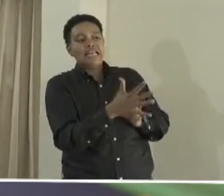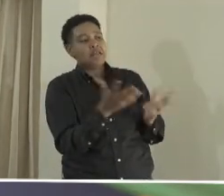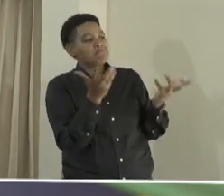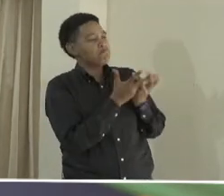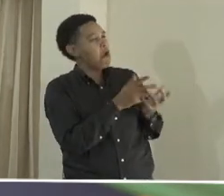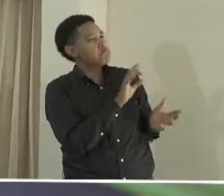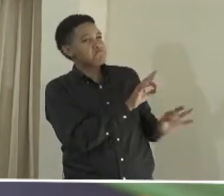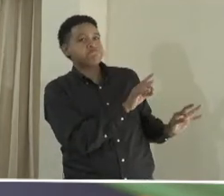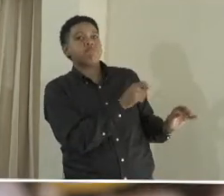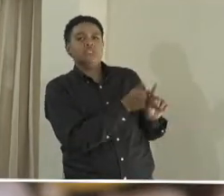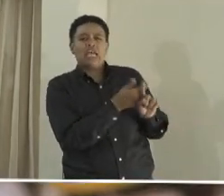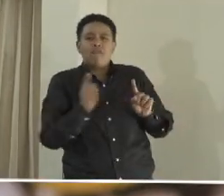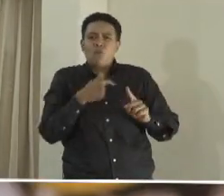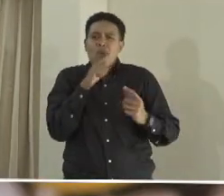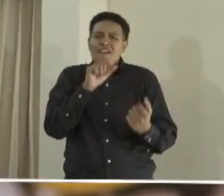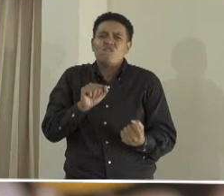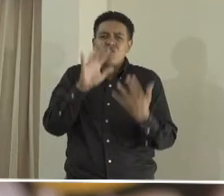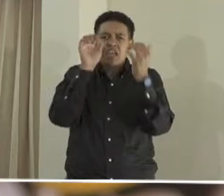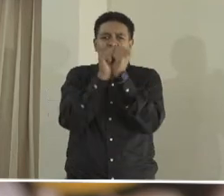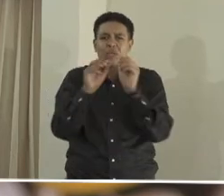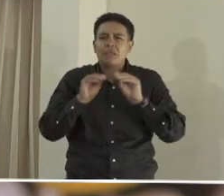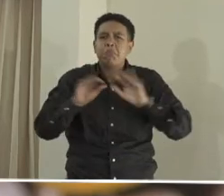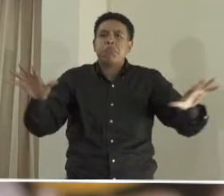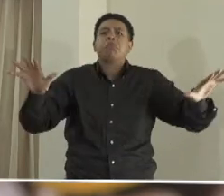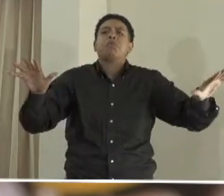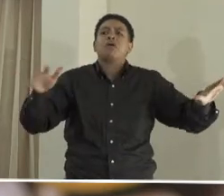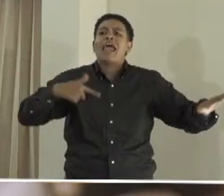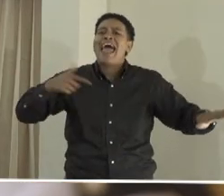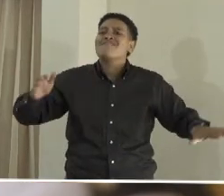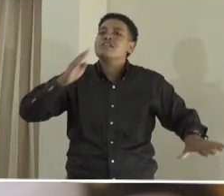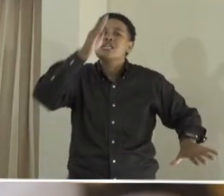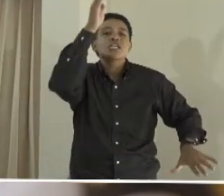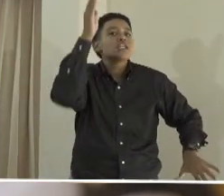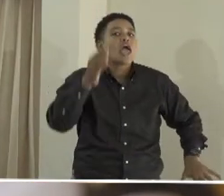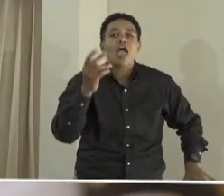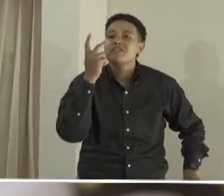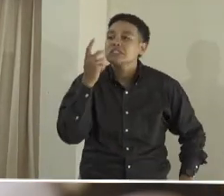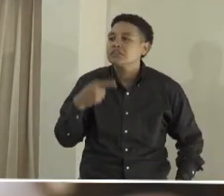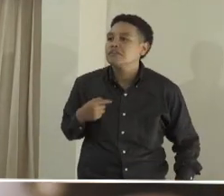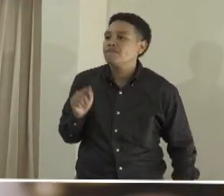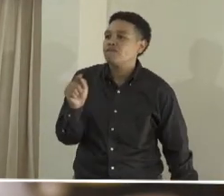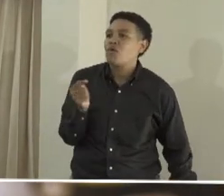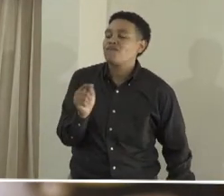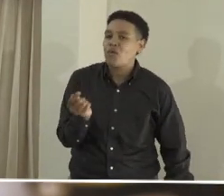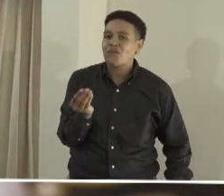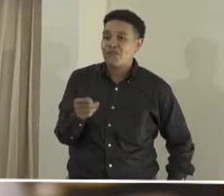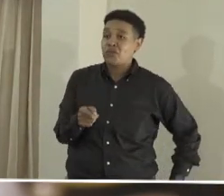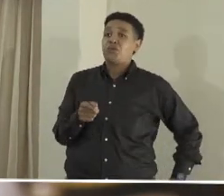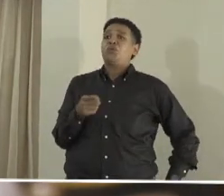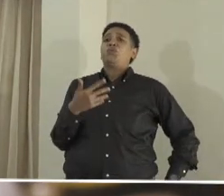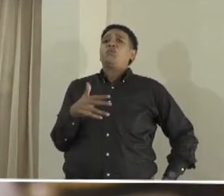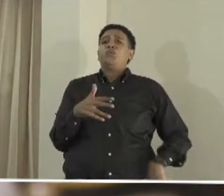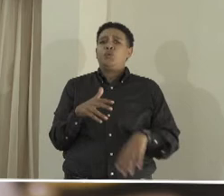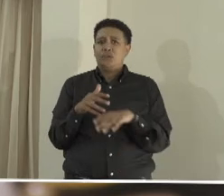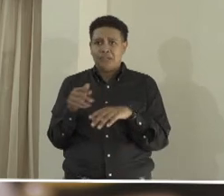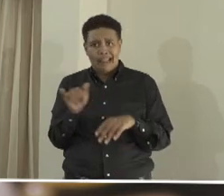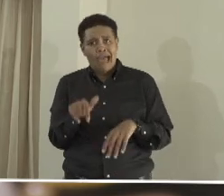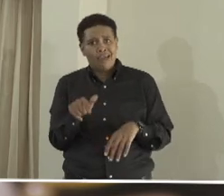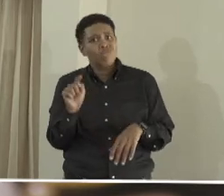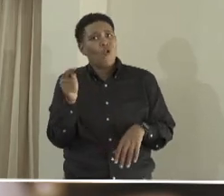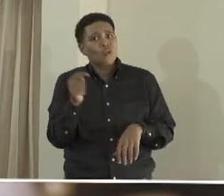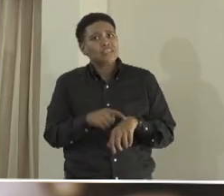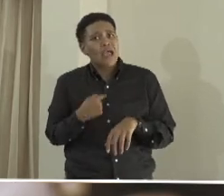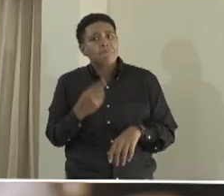are faced with a pandemic. And I've never seen a time like this before, but I'm saying to us,